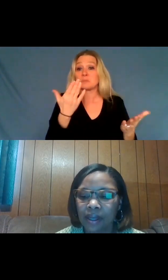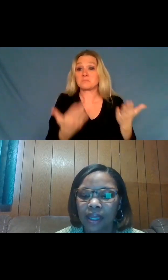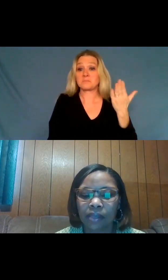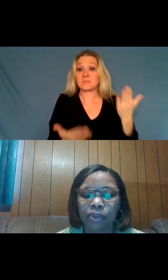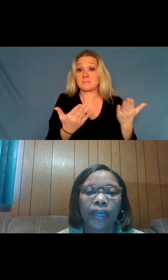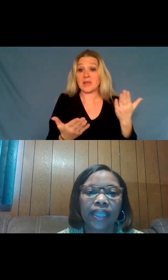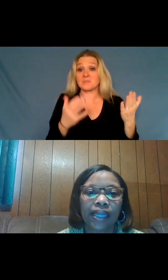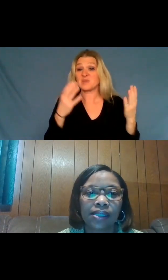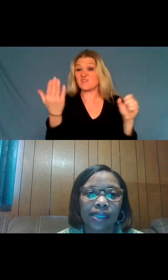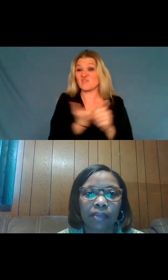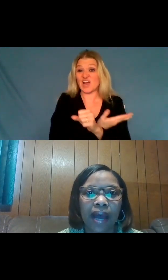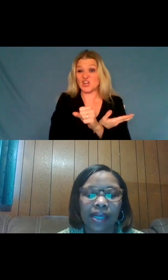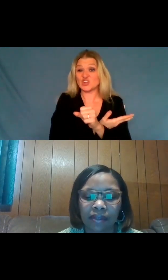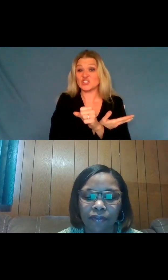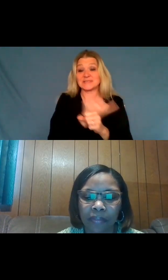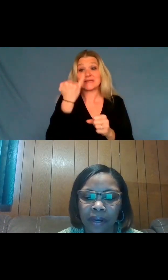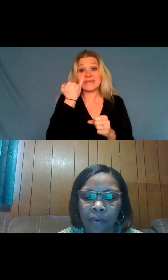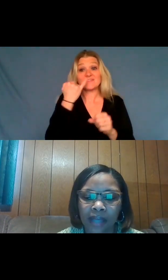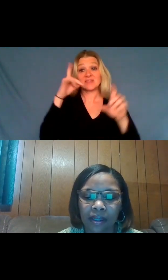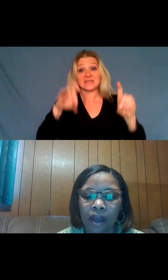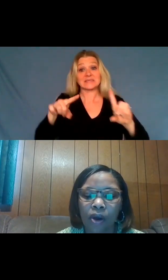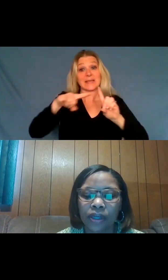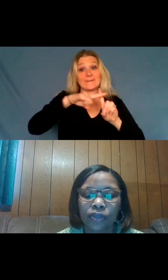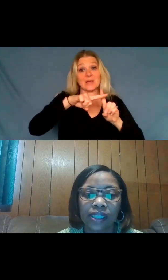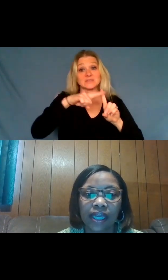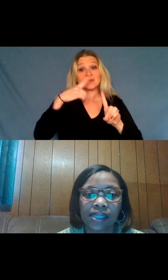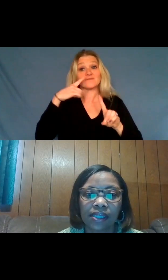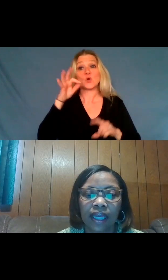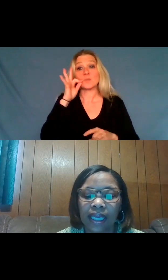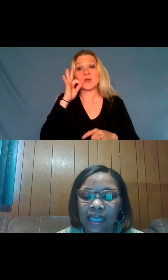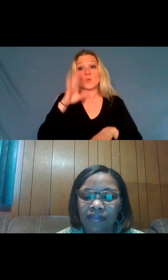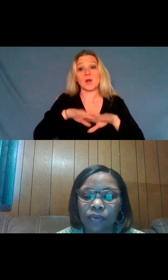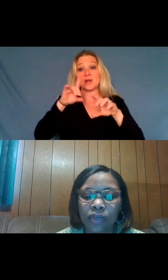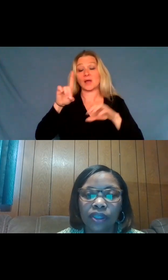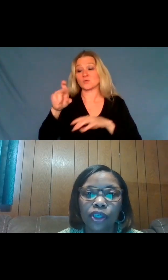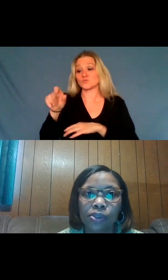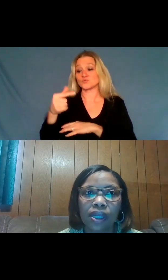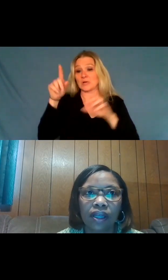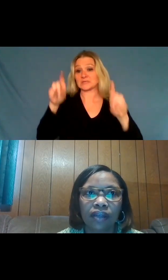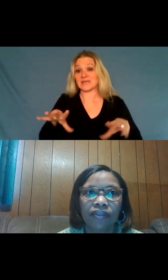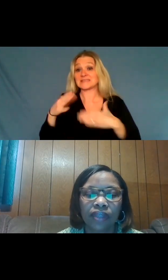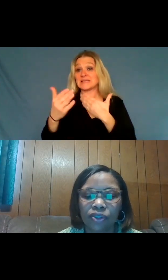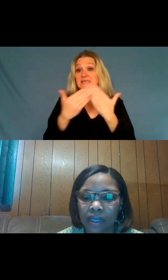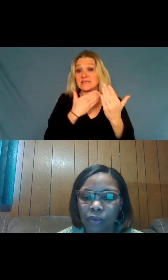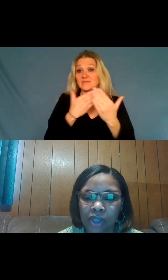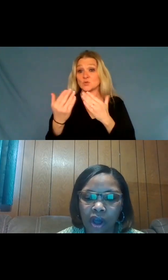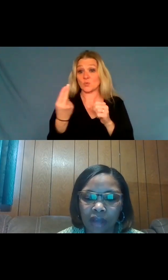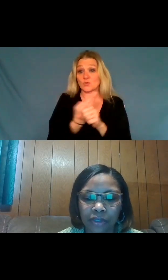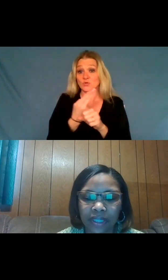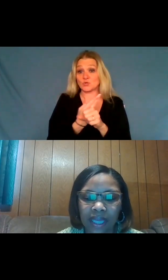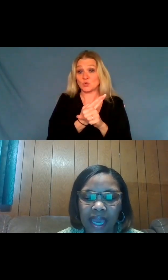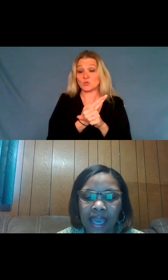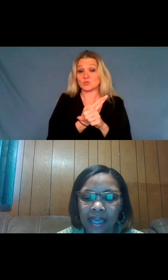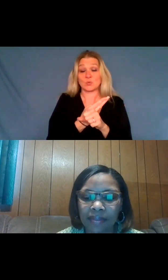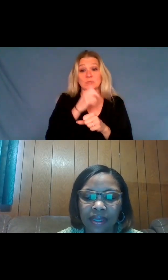fire an employee that is testing positive for marijuana on a drug test, even when the use of the drug was off